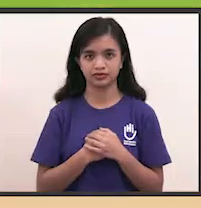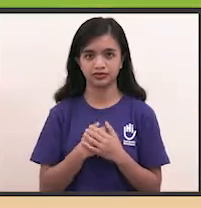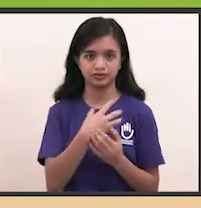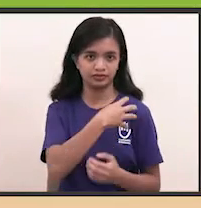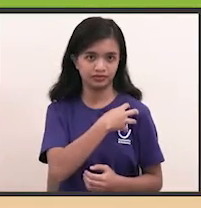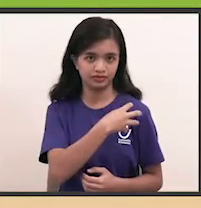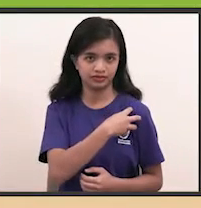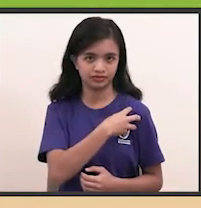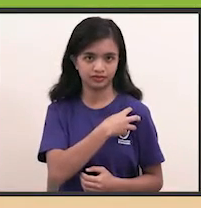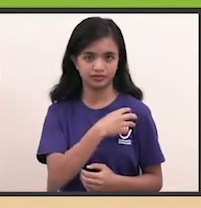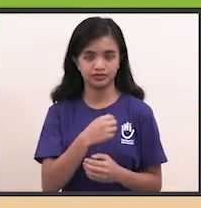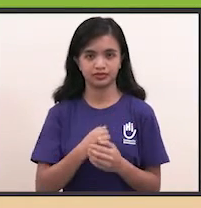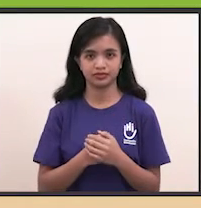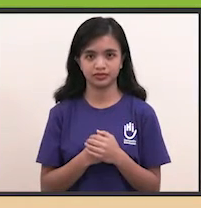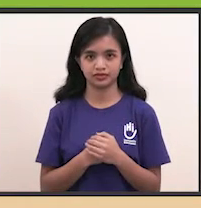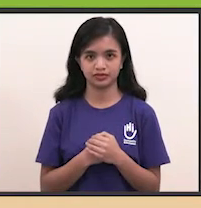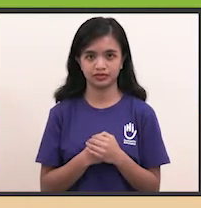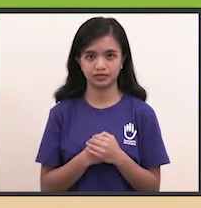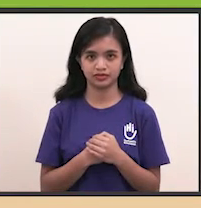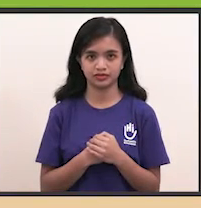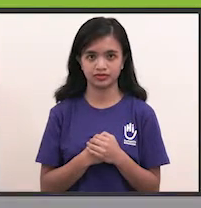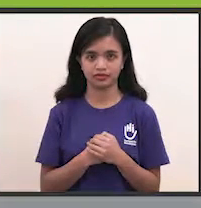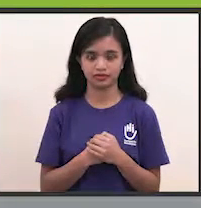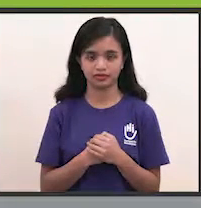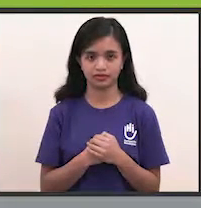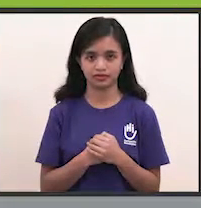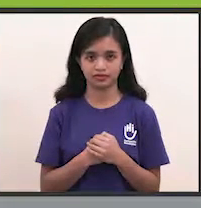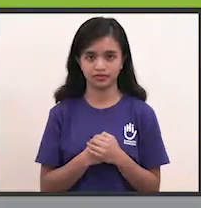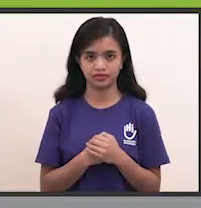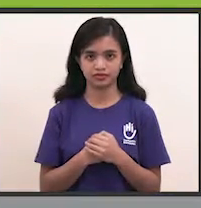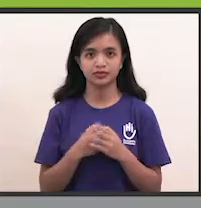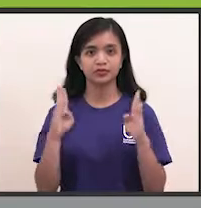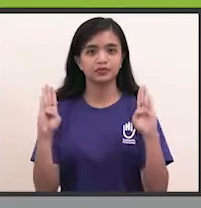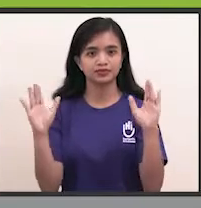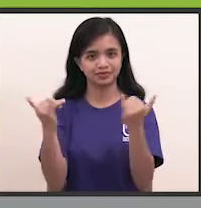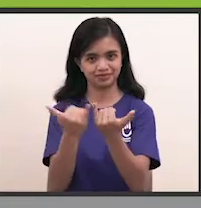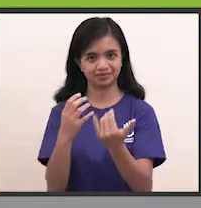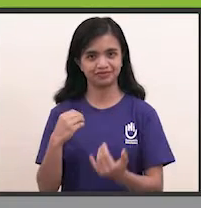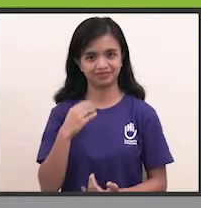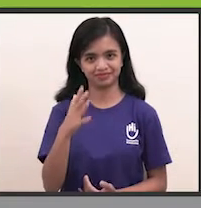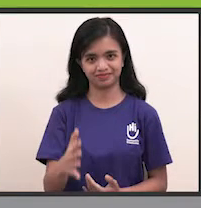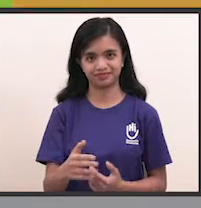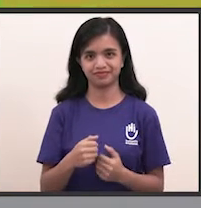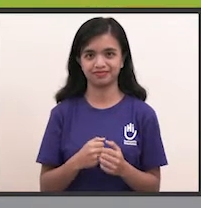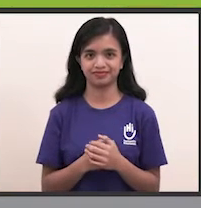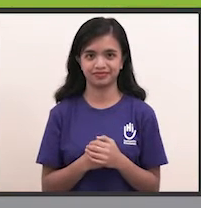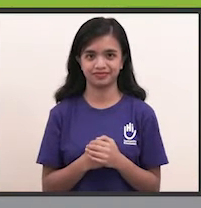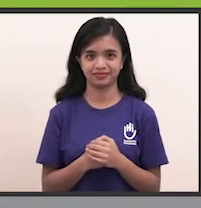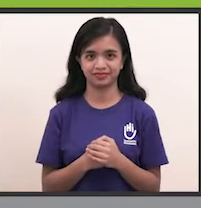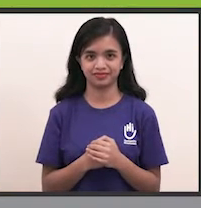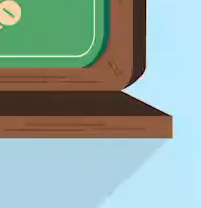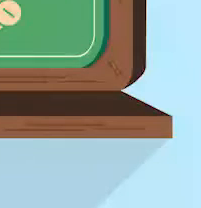the police, and your barangay officials.